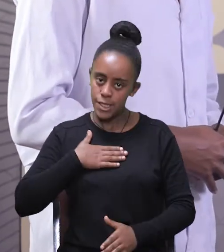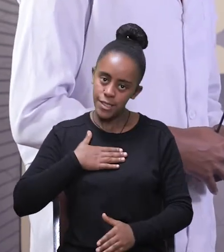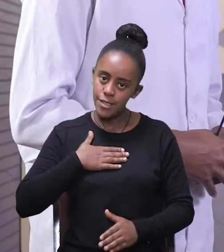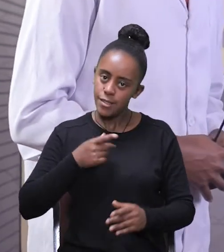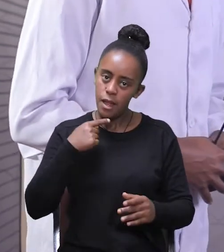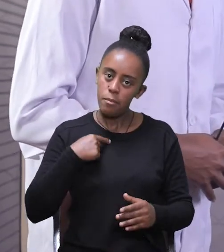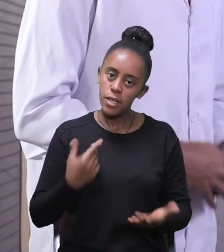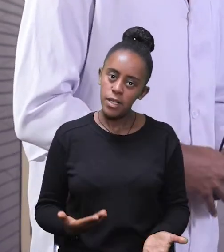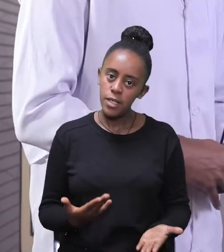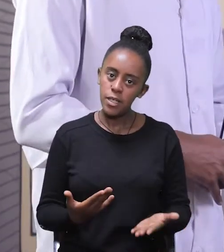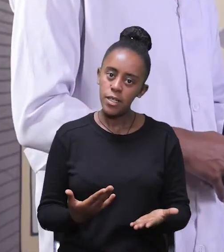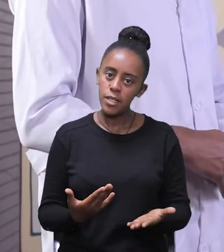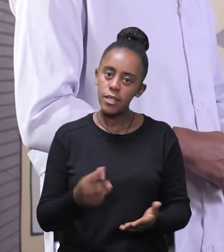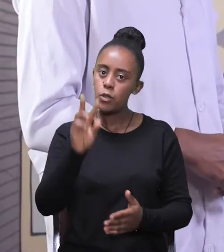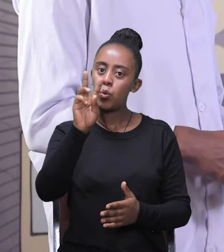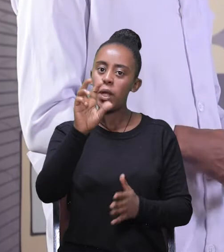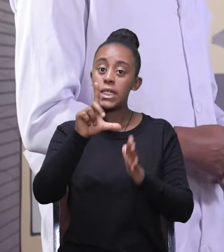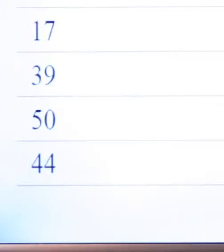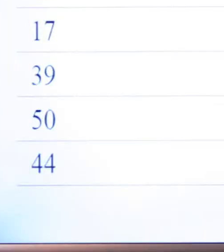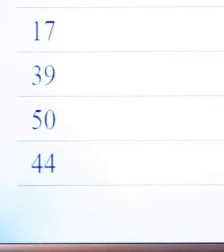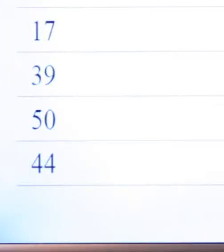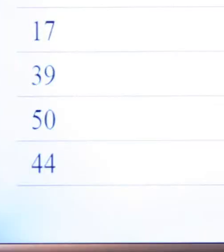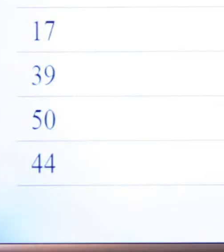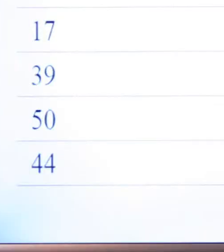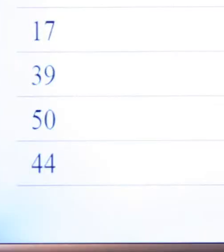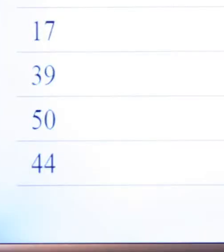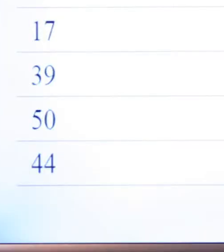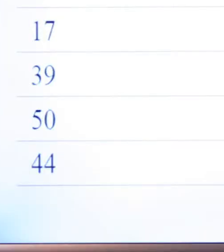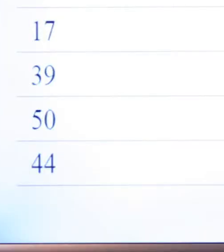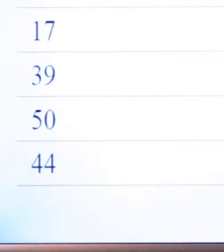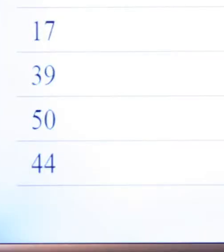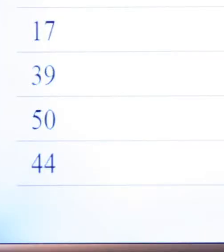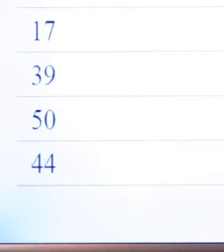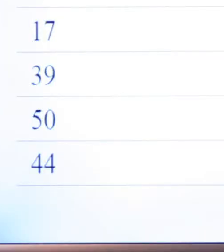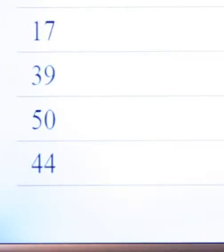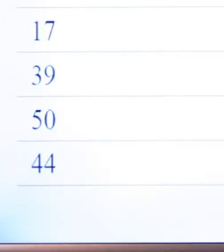tell me. I give you 20 seconds for this question.